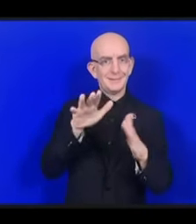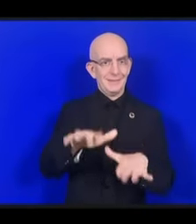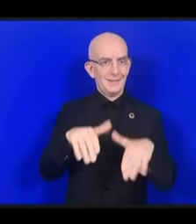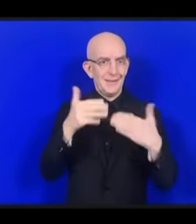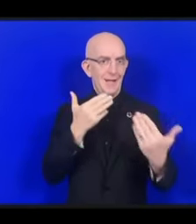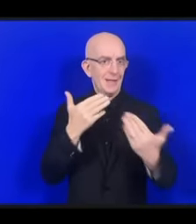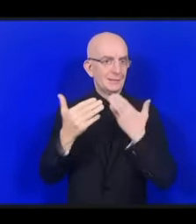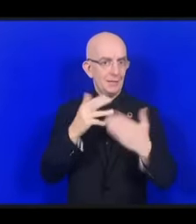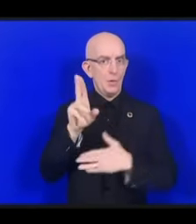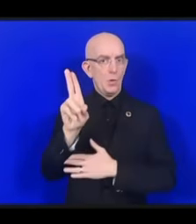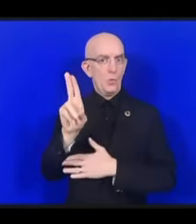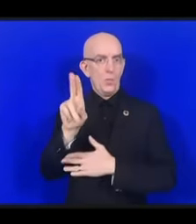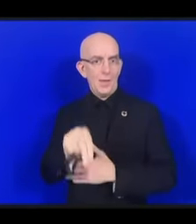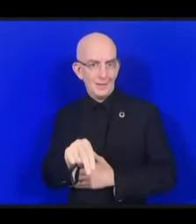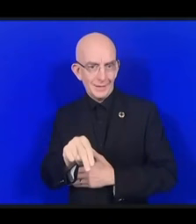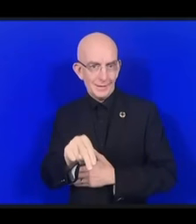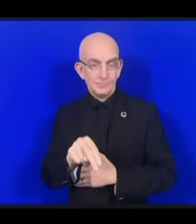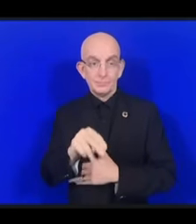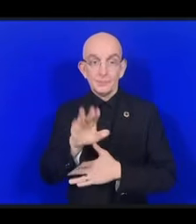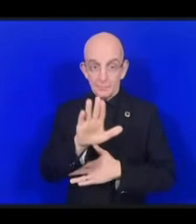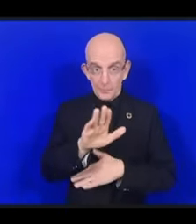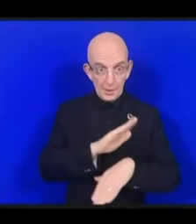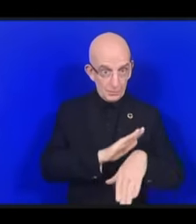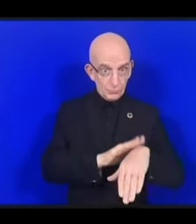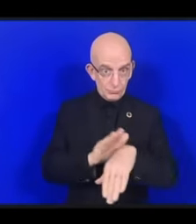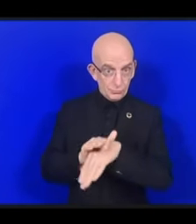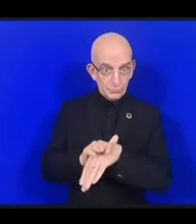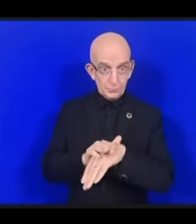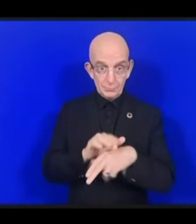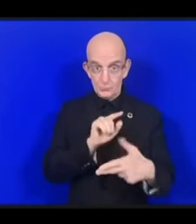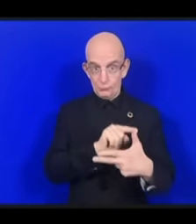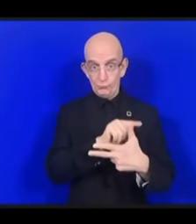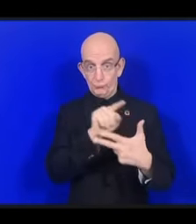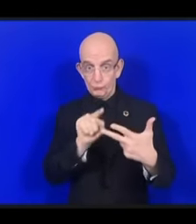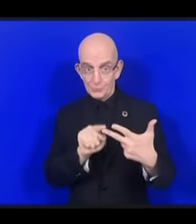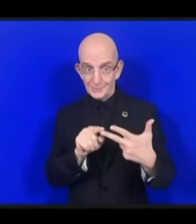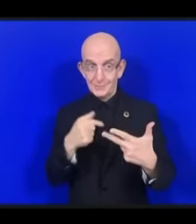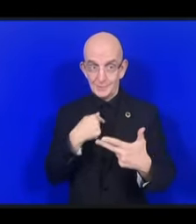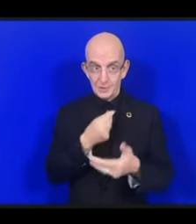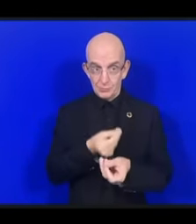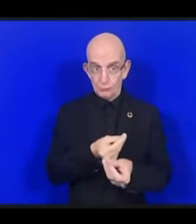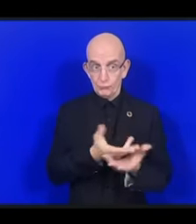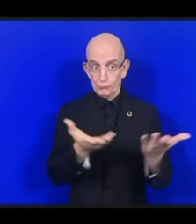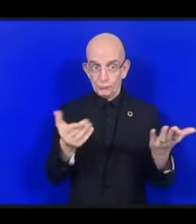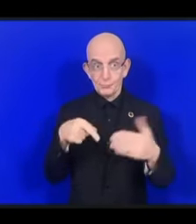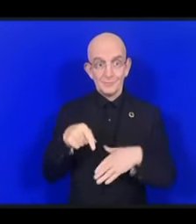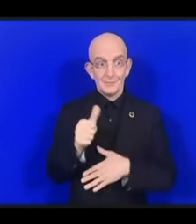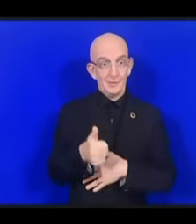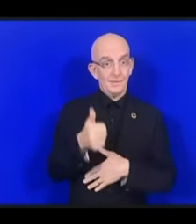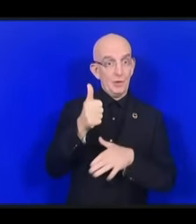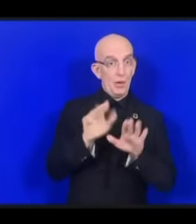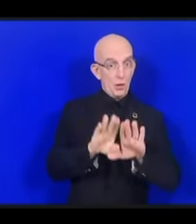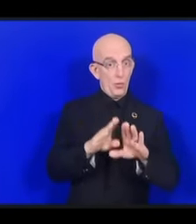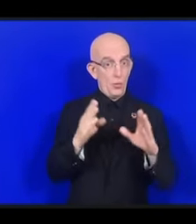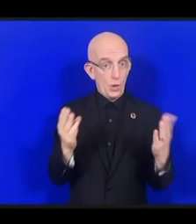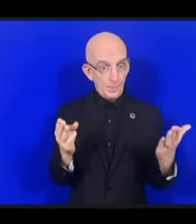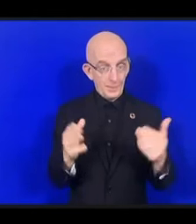opening. First, has the IGF delivered on its mandate and